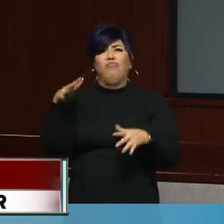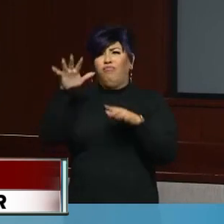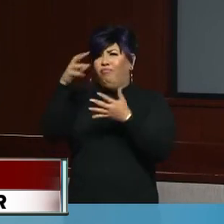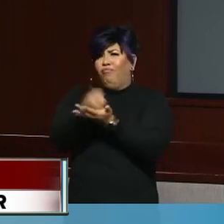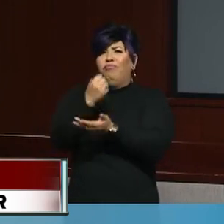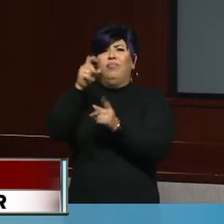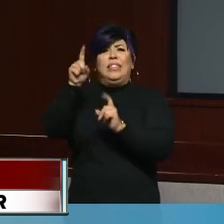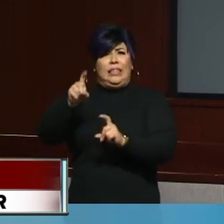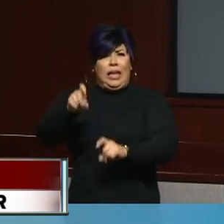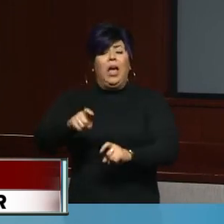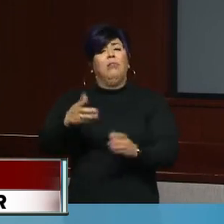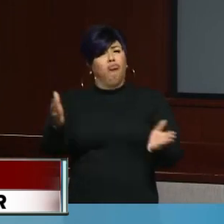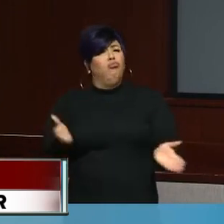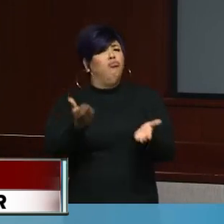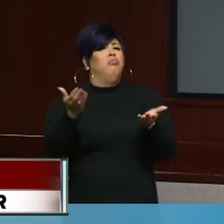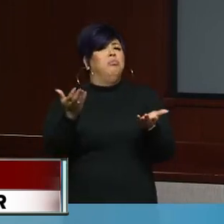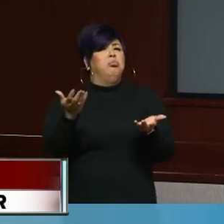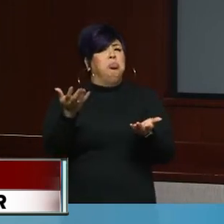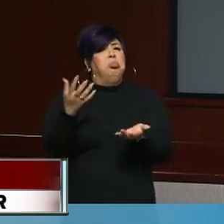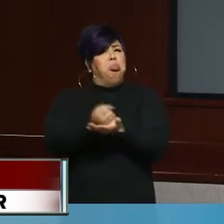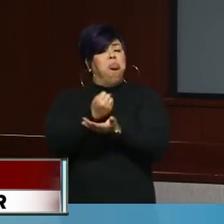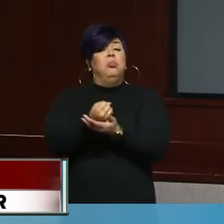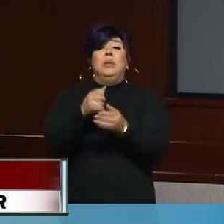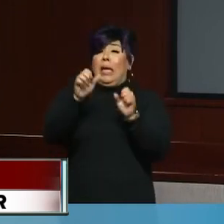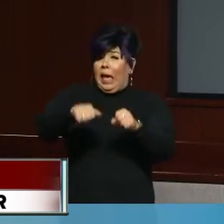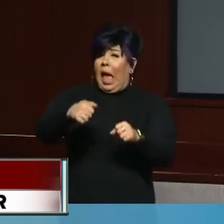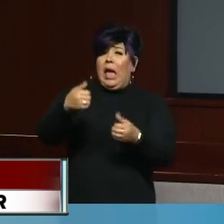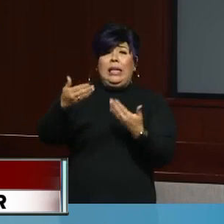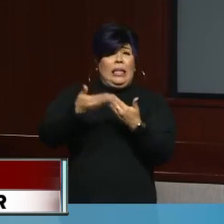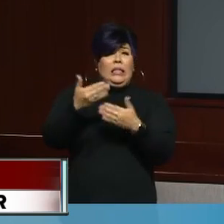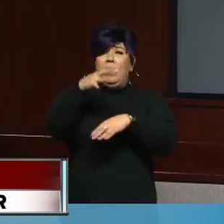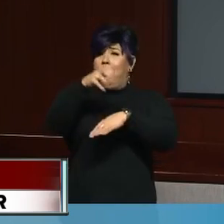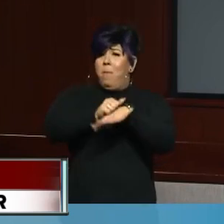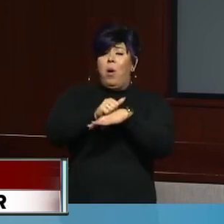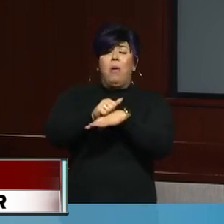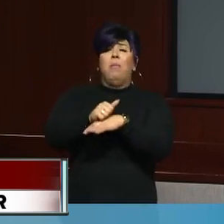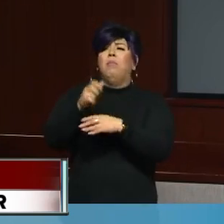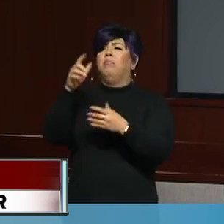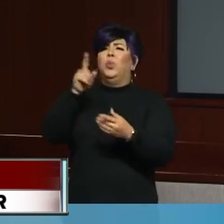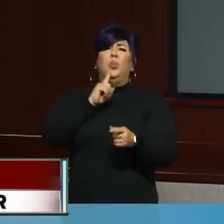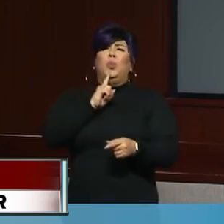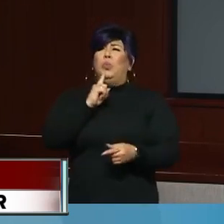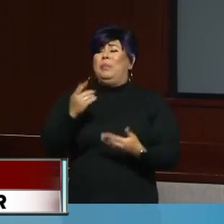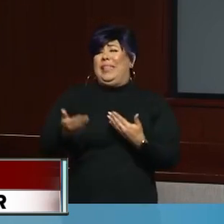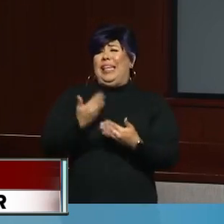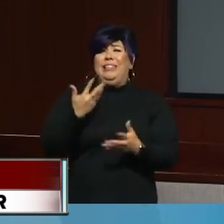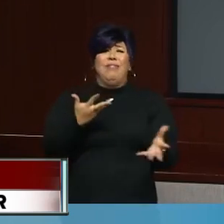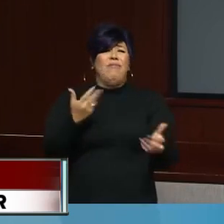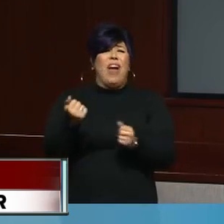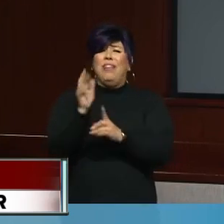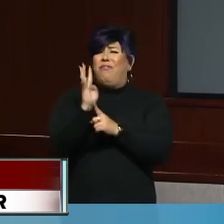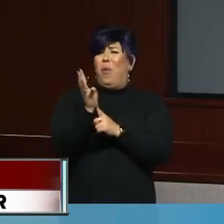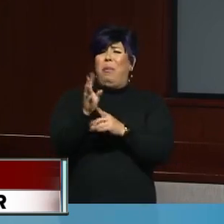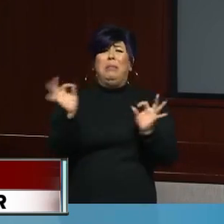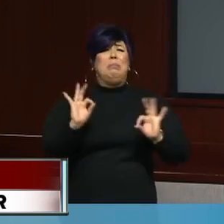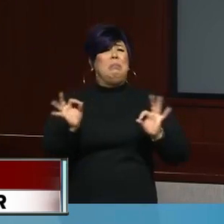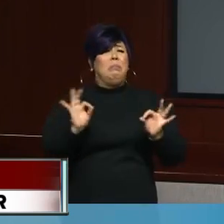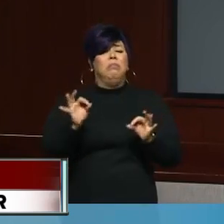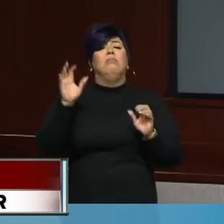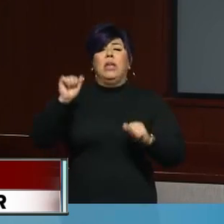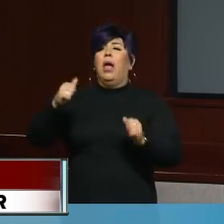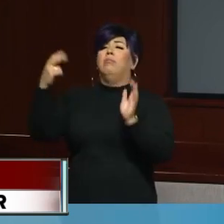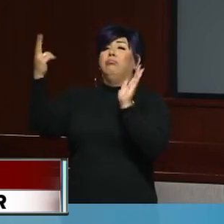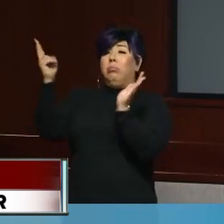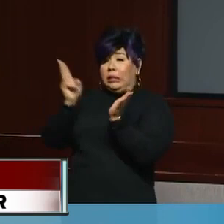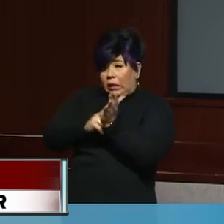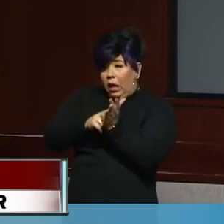to do an appointment at the website. It took me 4 minutes, and it's incredibly easy. So you'll sign in. They'll